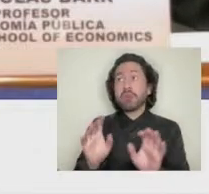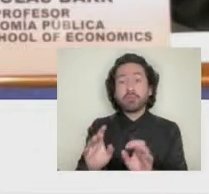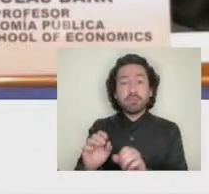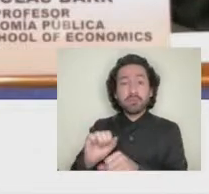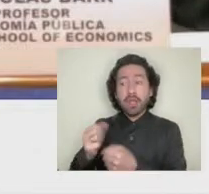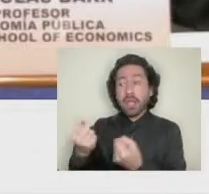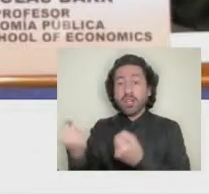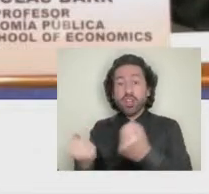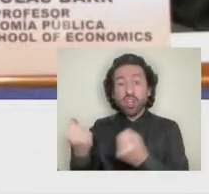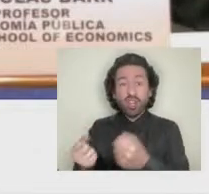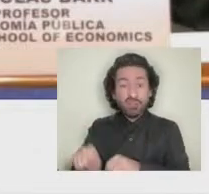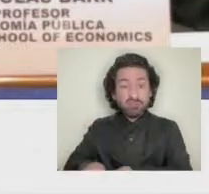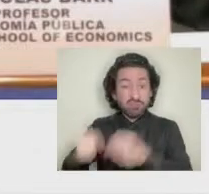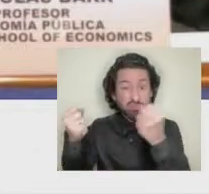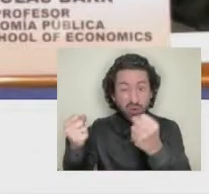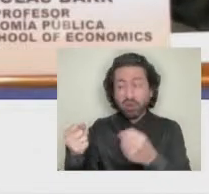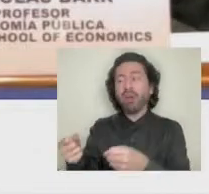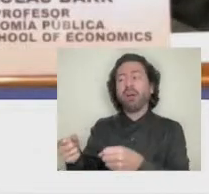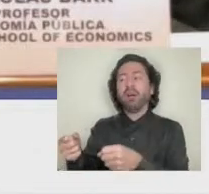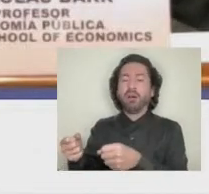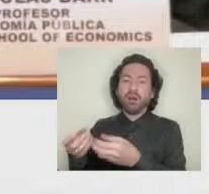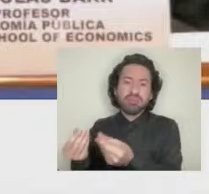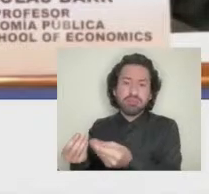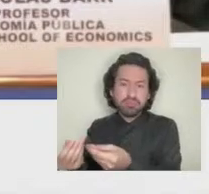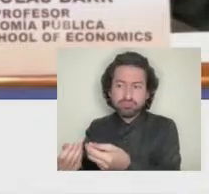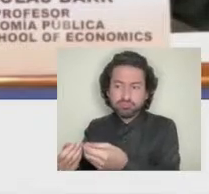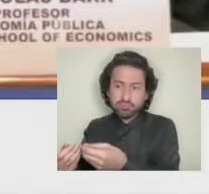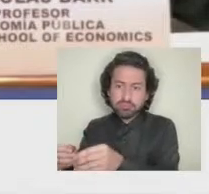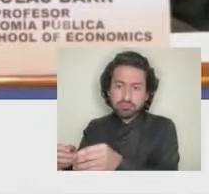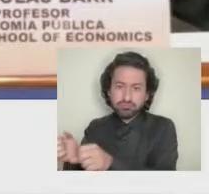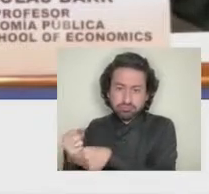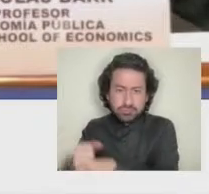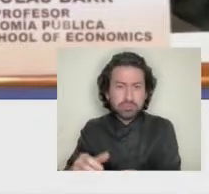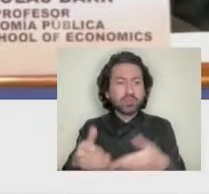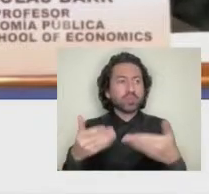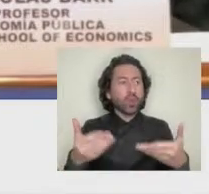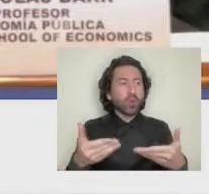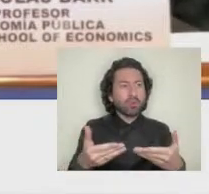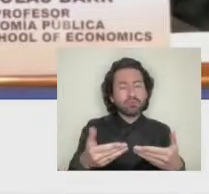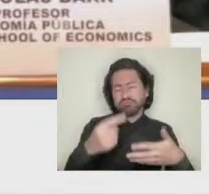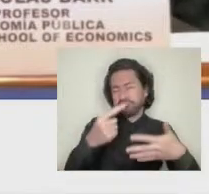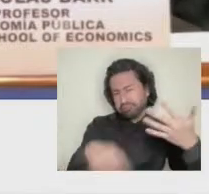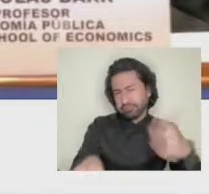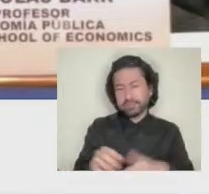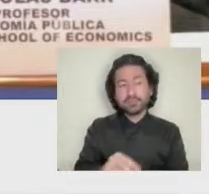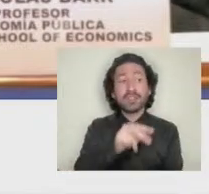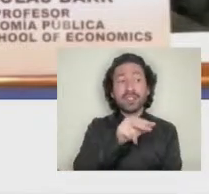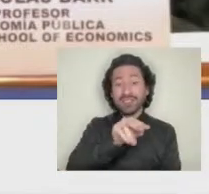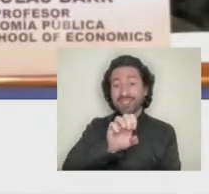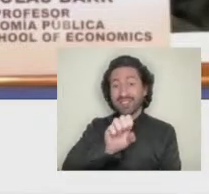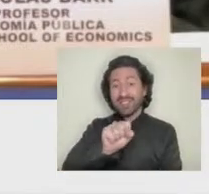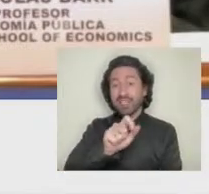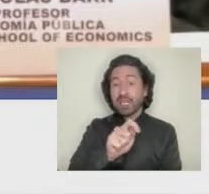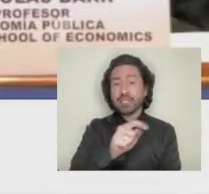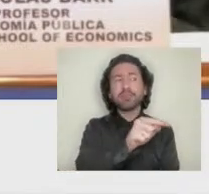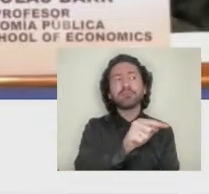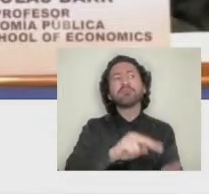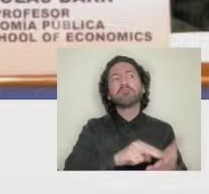shoes for school children, etc. Nest incorporates a rainy day fund. In other words, the